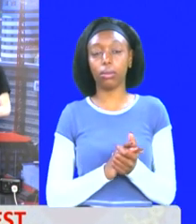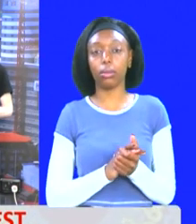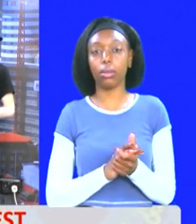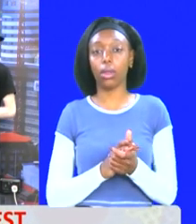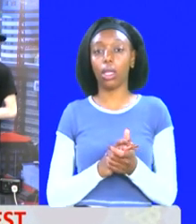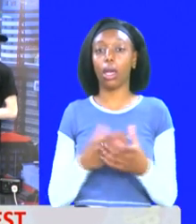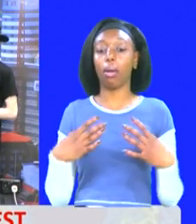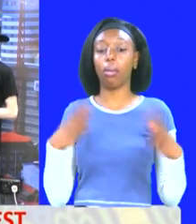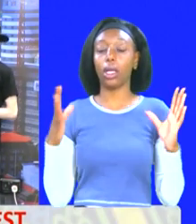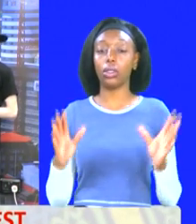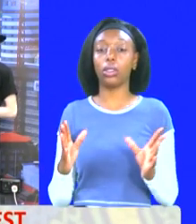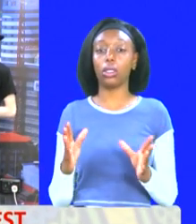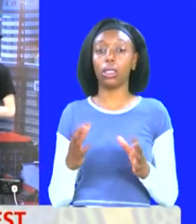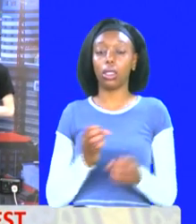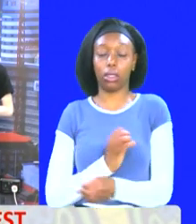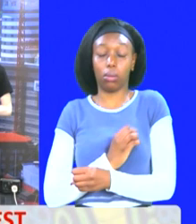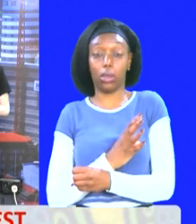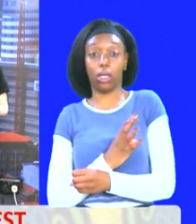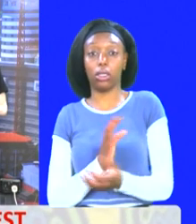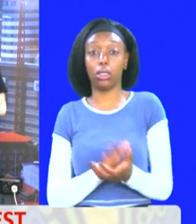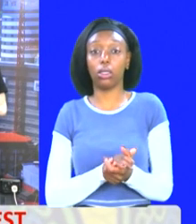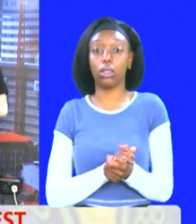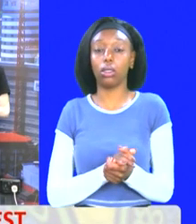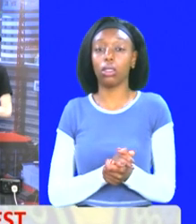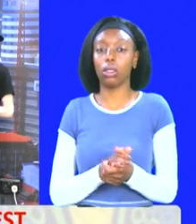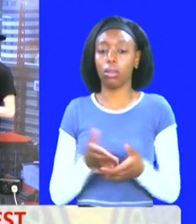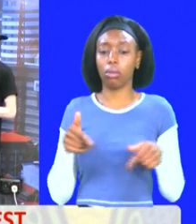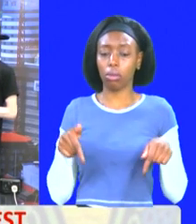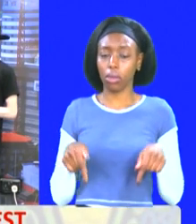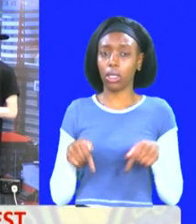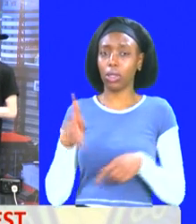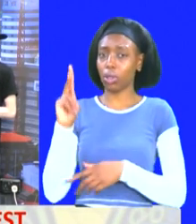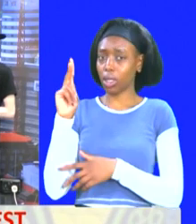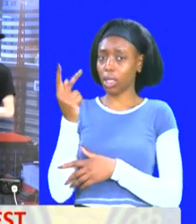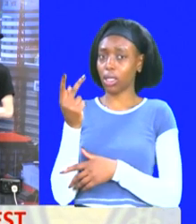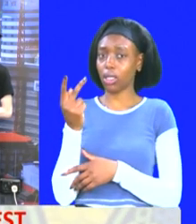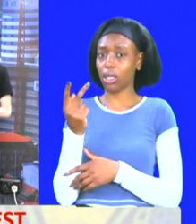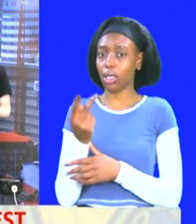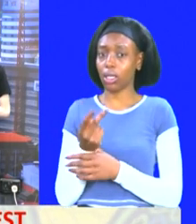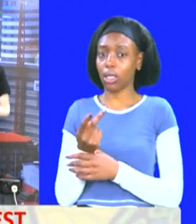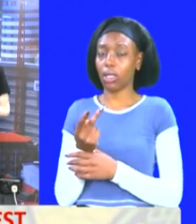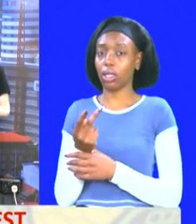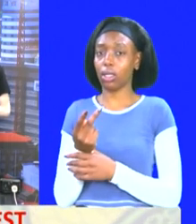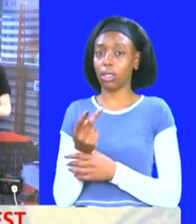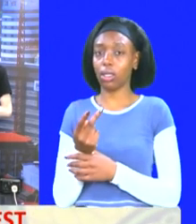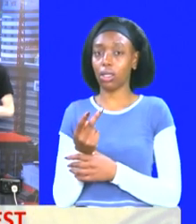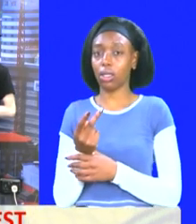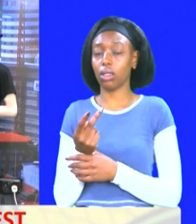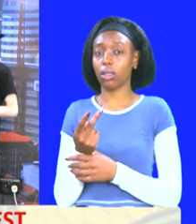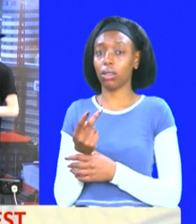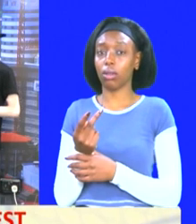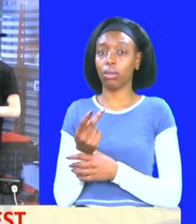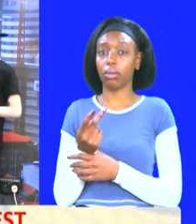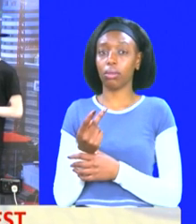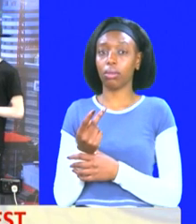akishtuka tu msanii wa reggae ikuja pale aseme, leo niko Kenya. Iyo. Hey, the only invites we the have. The only invite we have. The